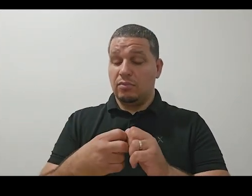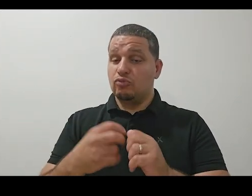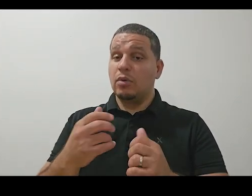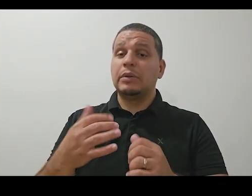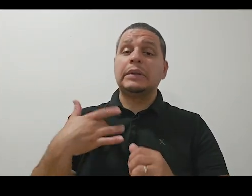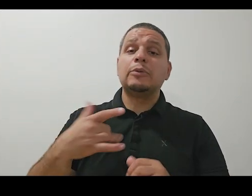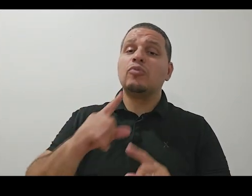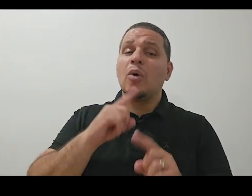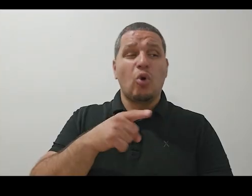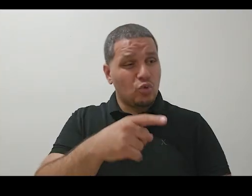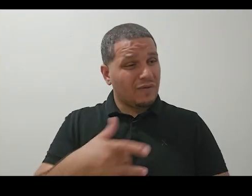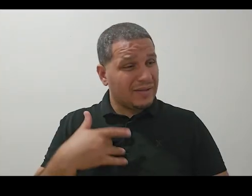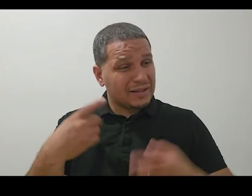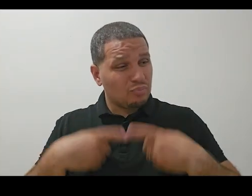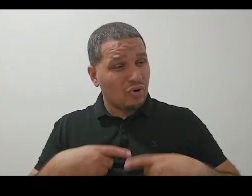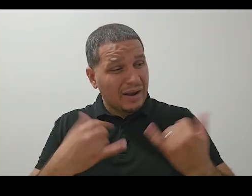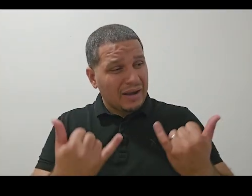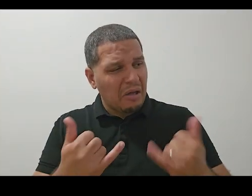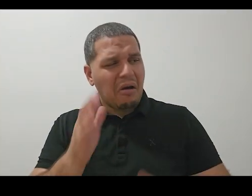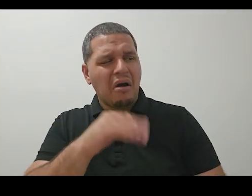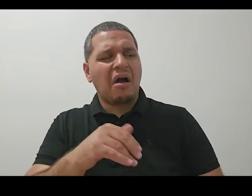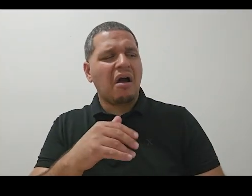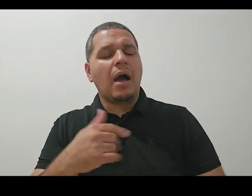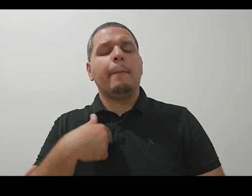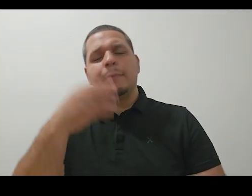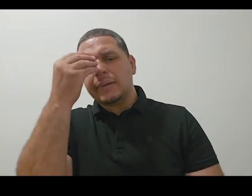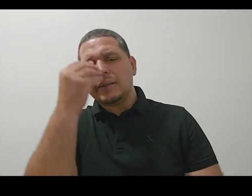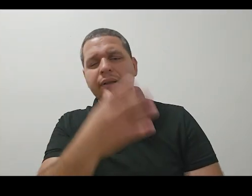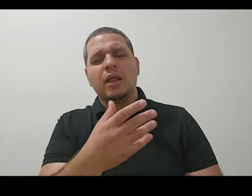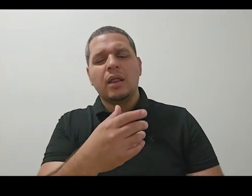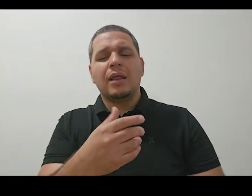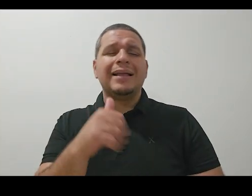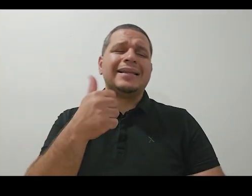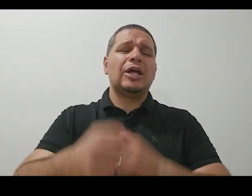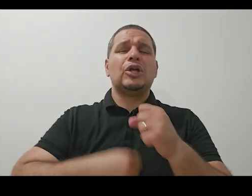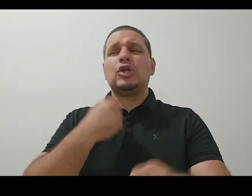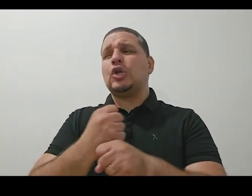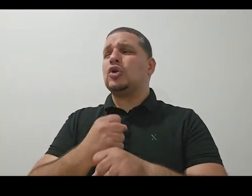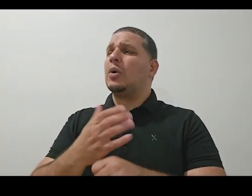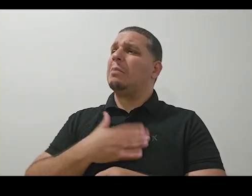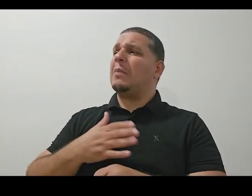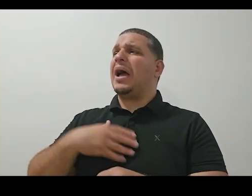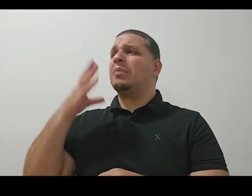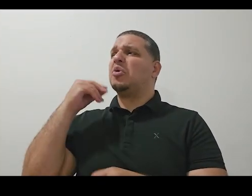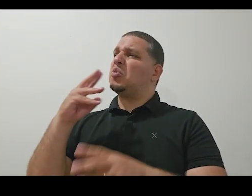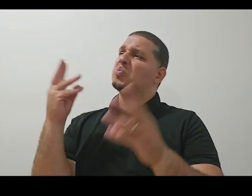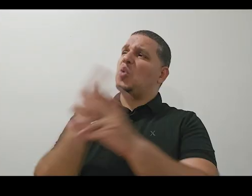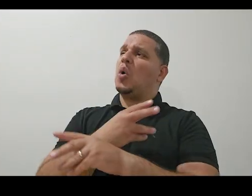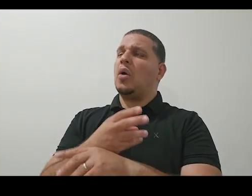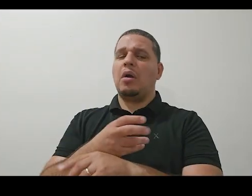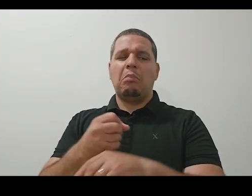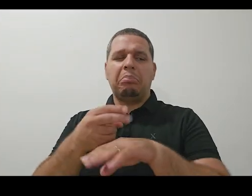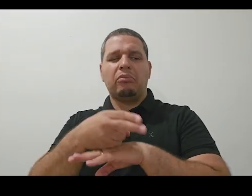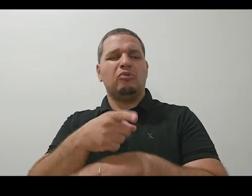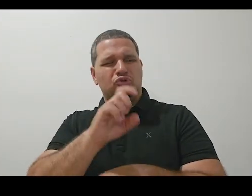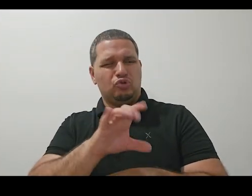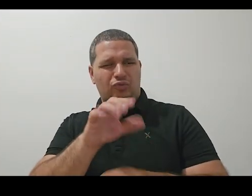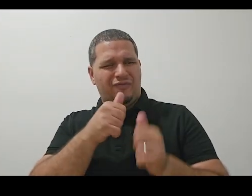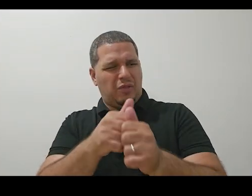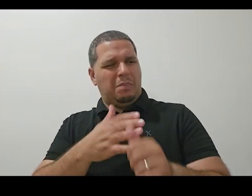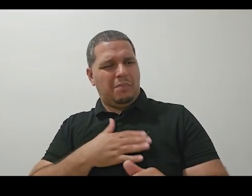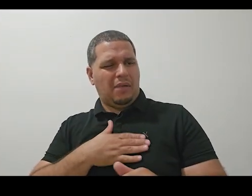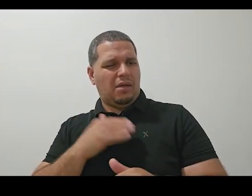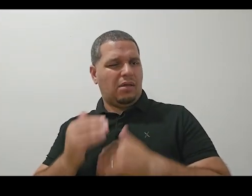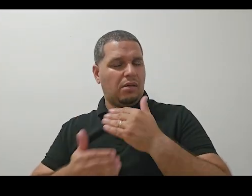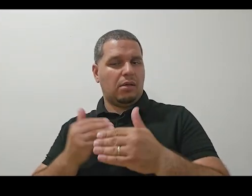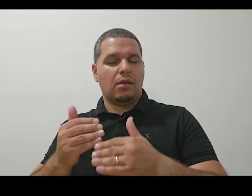response would be, oh, you feel depressed now? Let me tell you, 10 years ago, when I was going through that, it was you should just